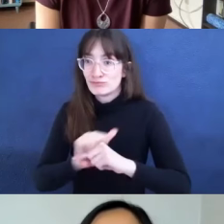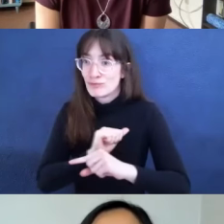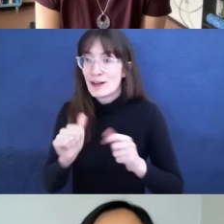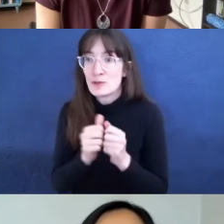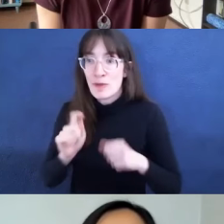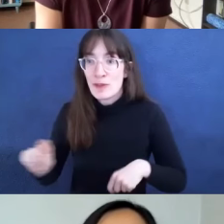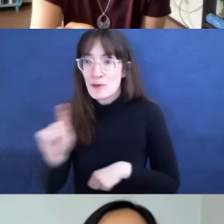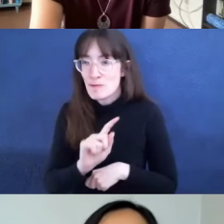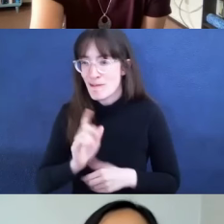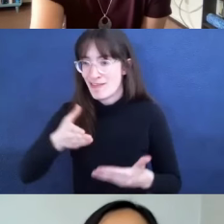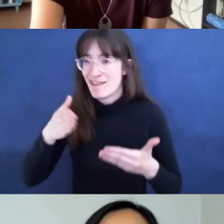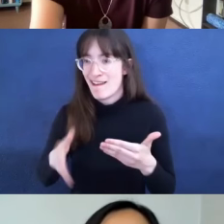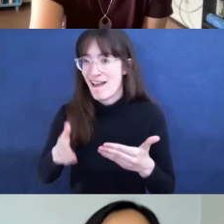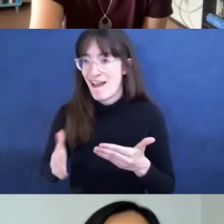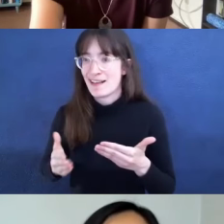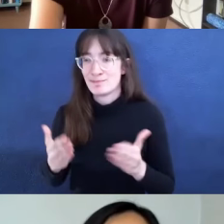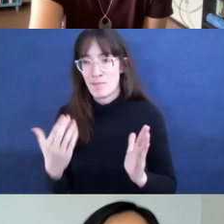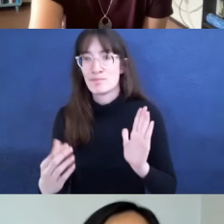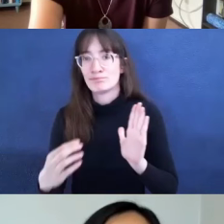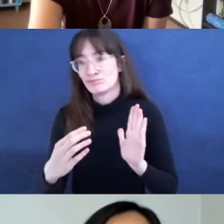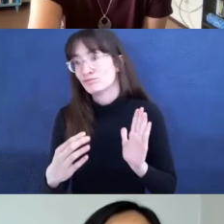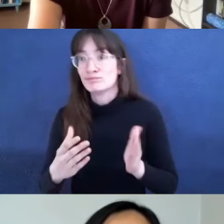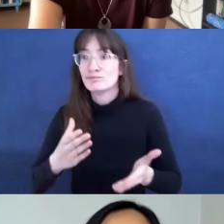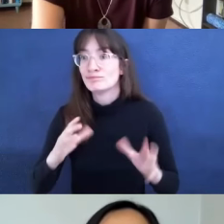at the end of this presentation.